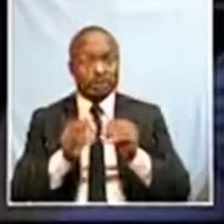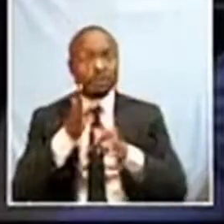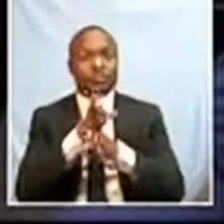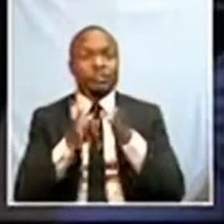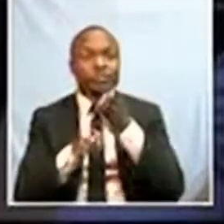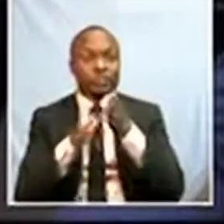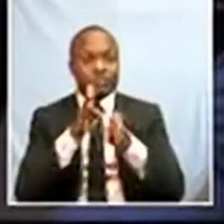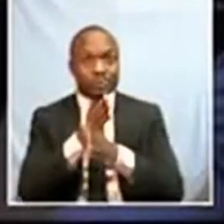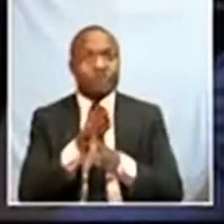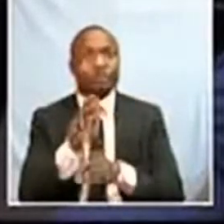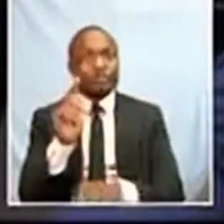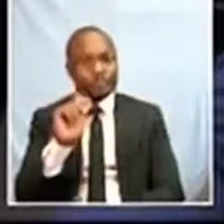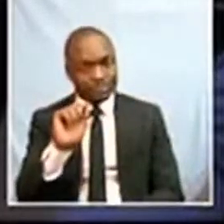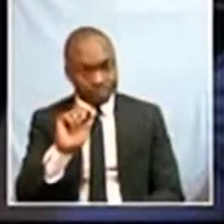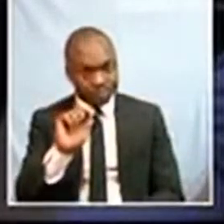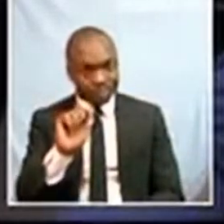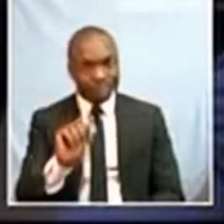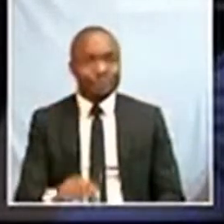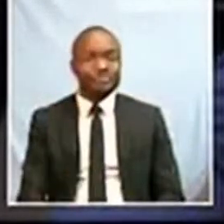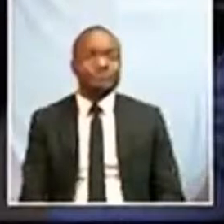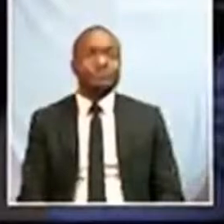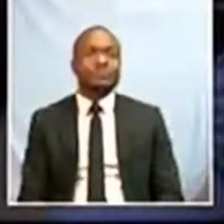a ablution block.